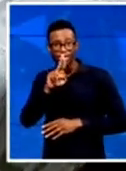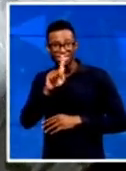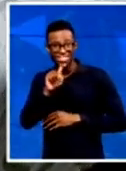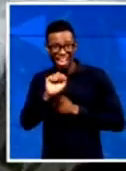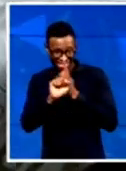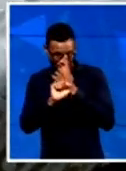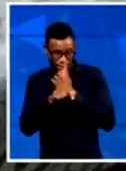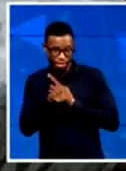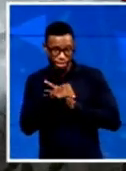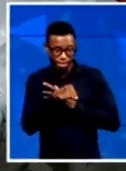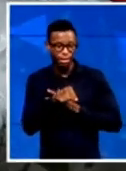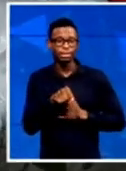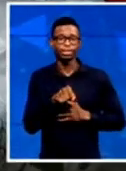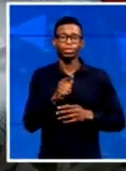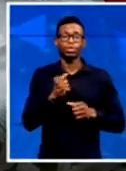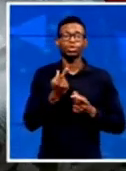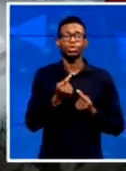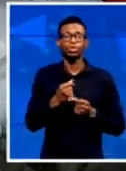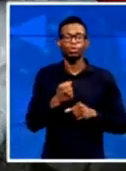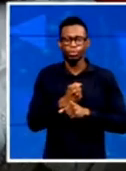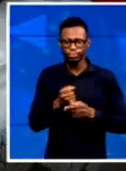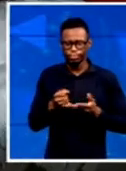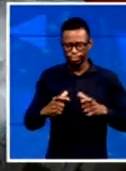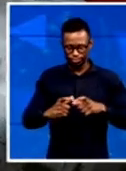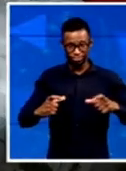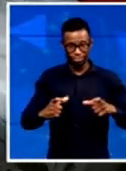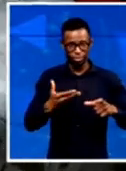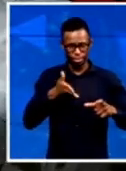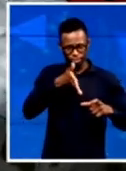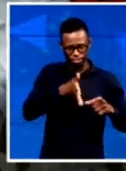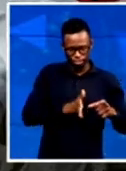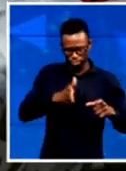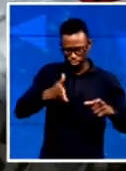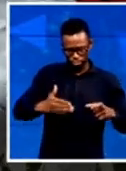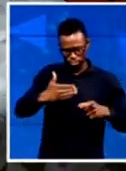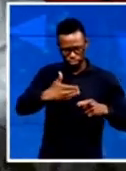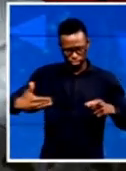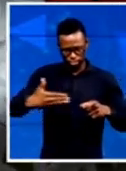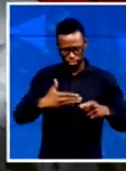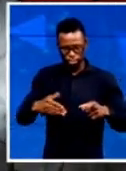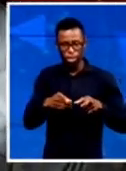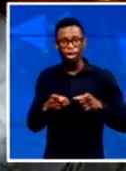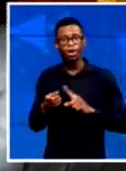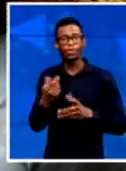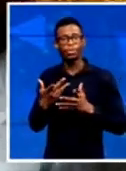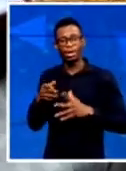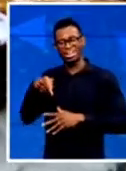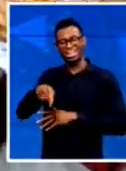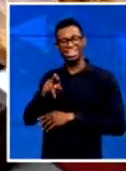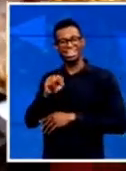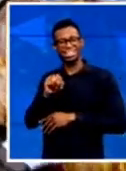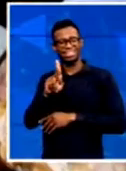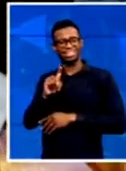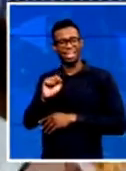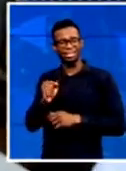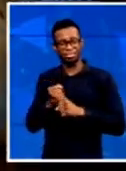individual bites, so you can enjoy the sweets that are made from the nuts that are produced right here in the homestead. Now, these goods, as you're